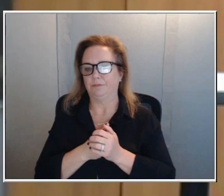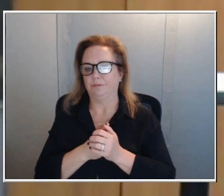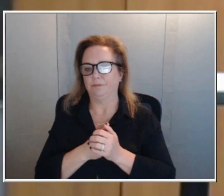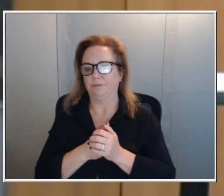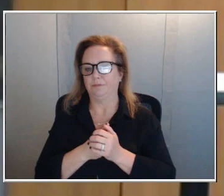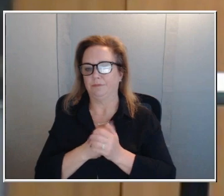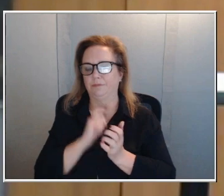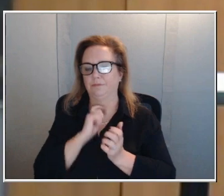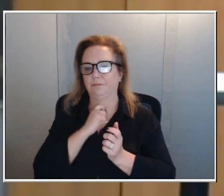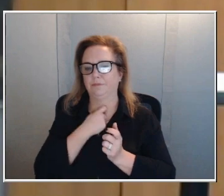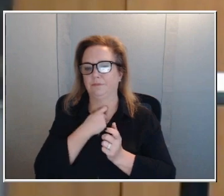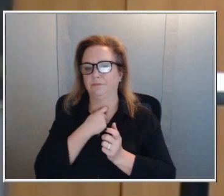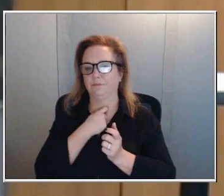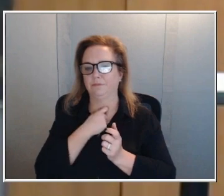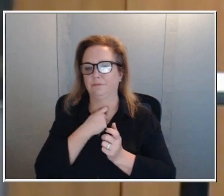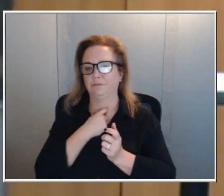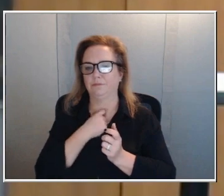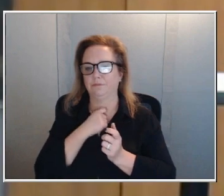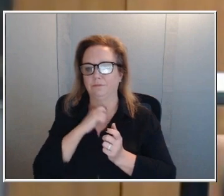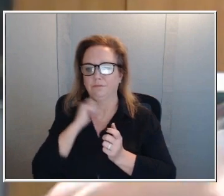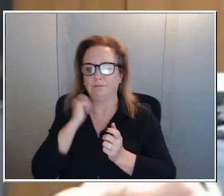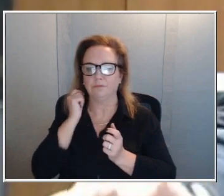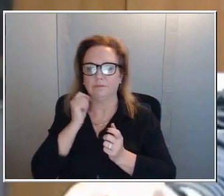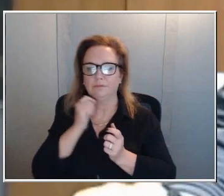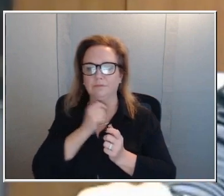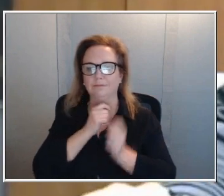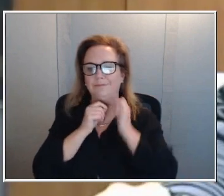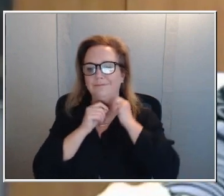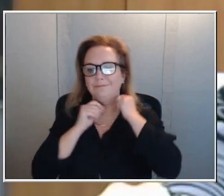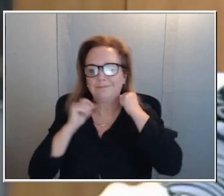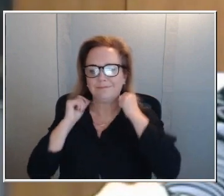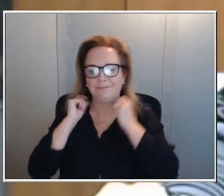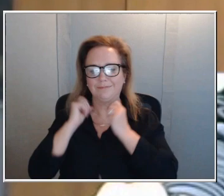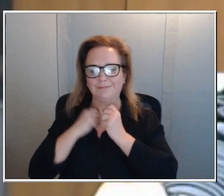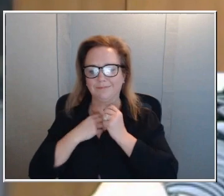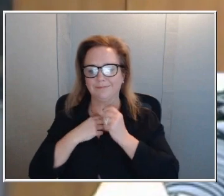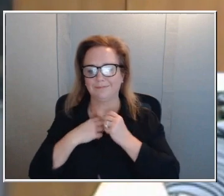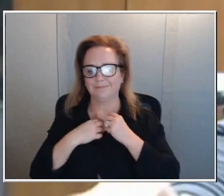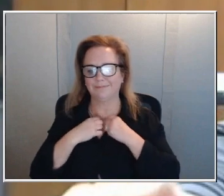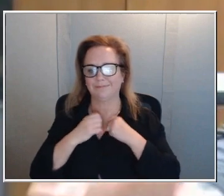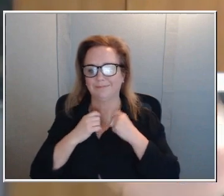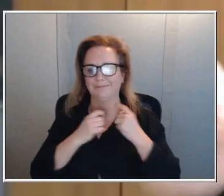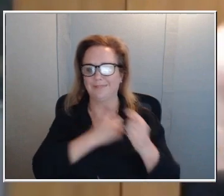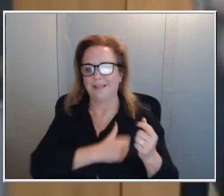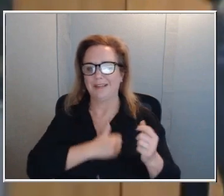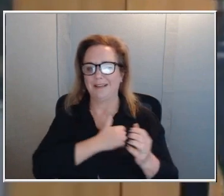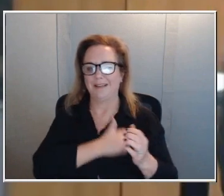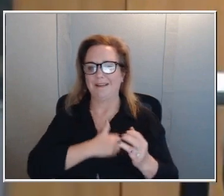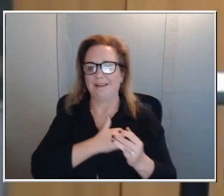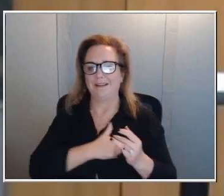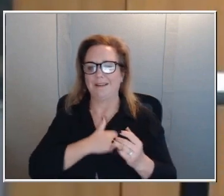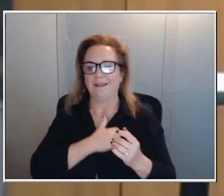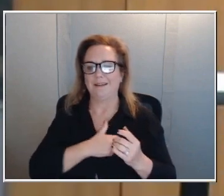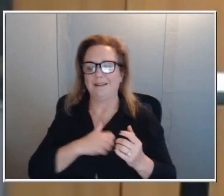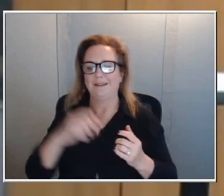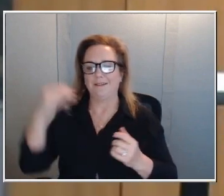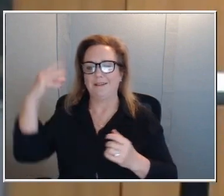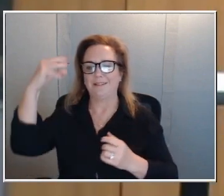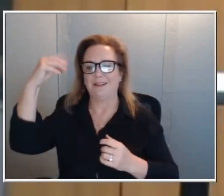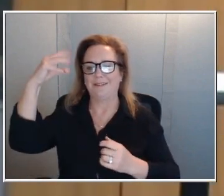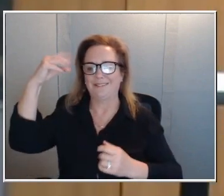Oh, you just unmute yourself if you can. It's okay. I apologize. We've been getting tones going